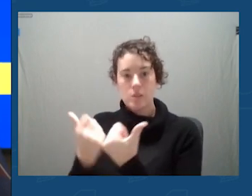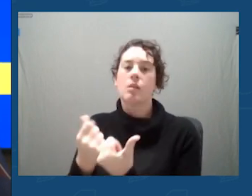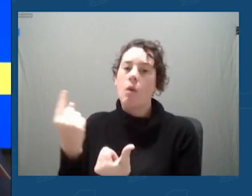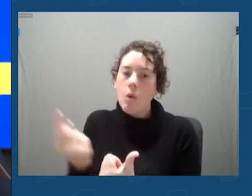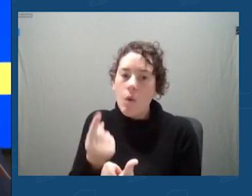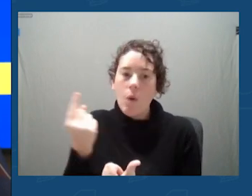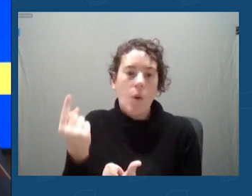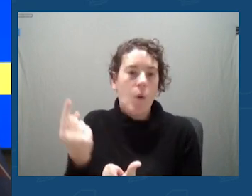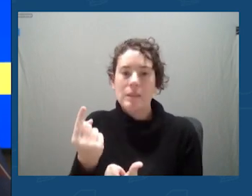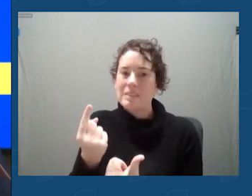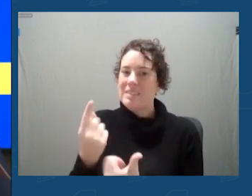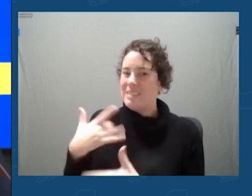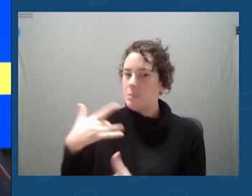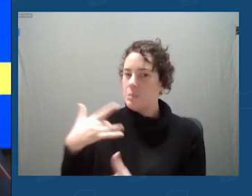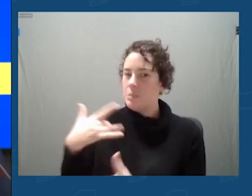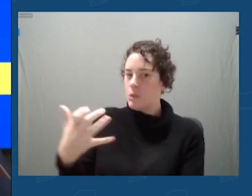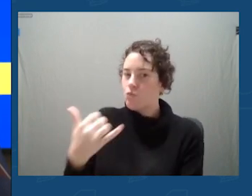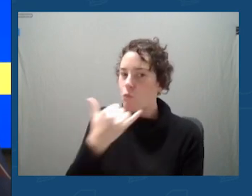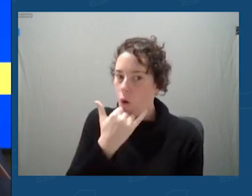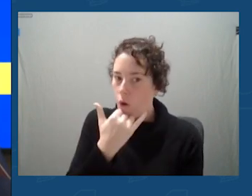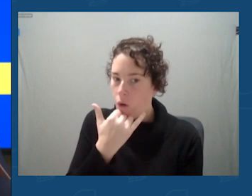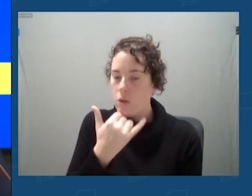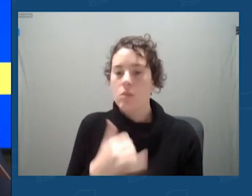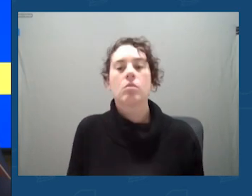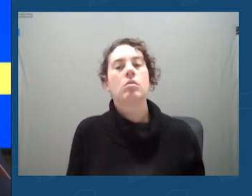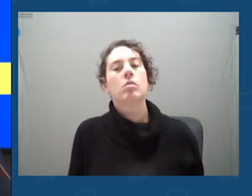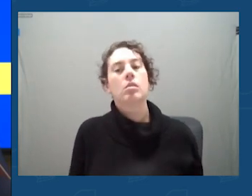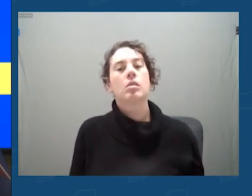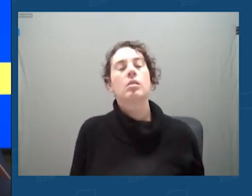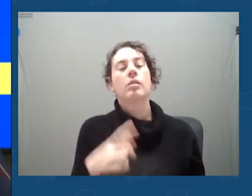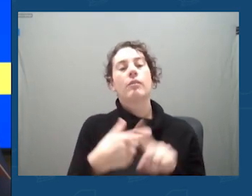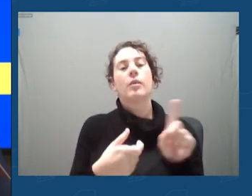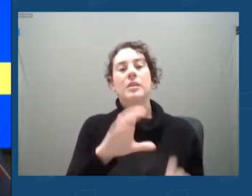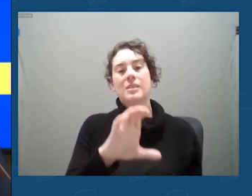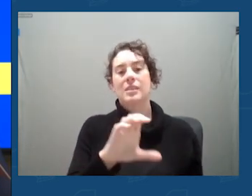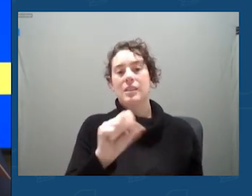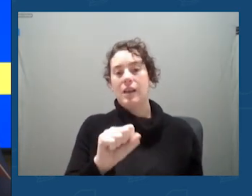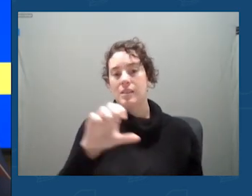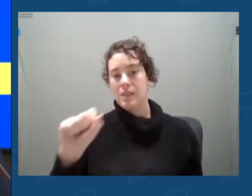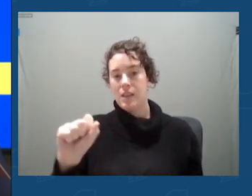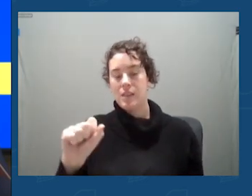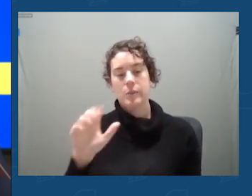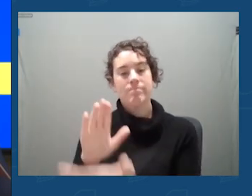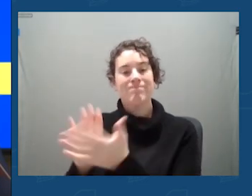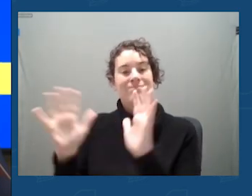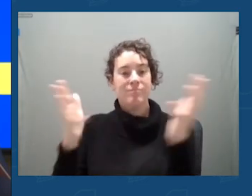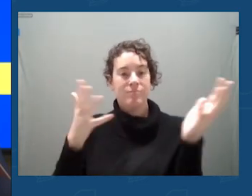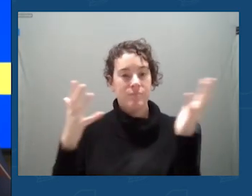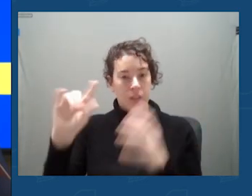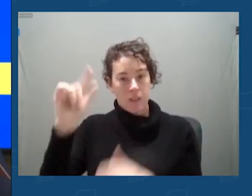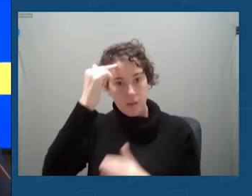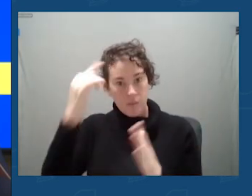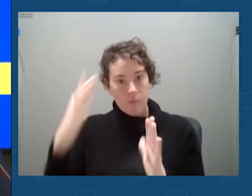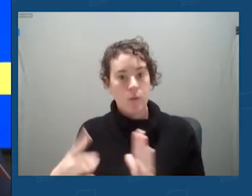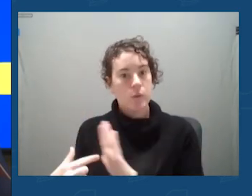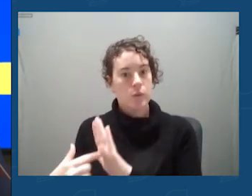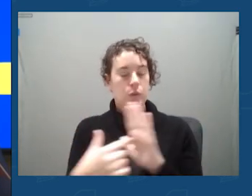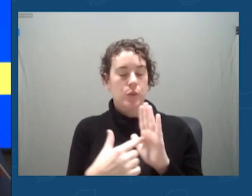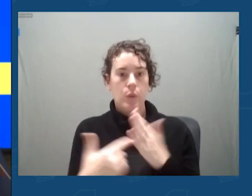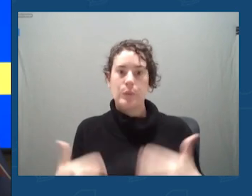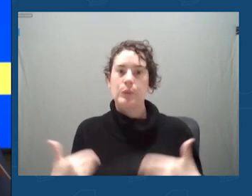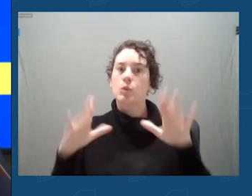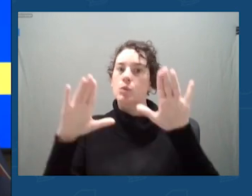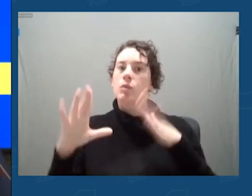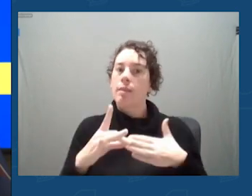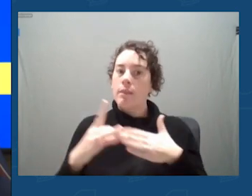inaccurate. On behalf of the CSS, we applaud the Governor, who has shown tremendous leadership on